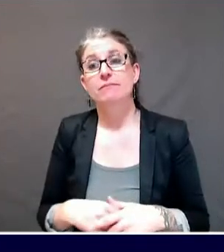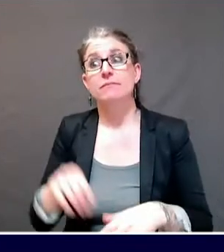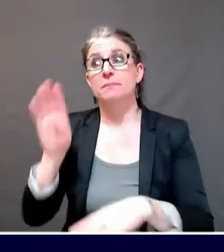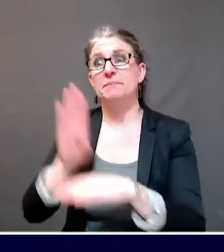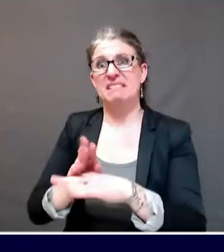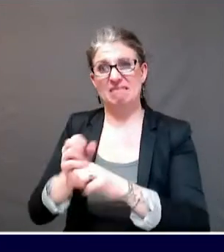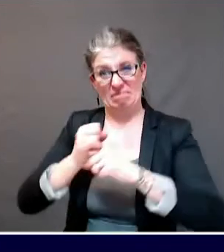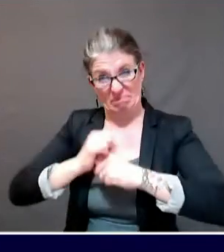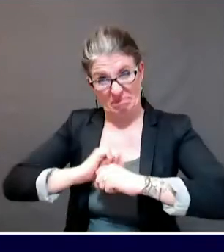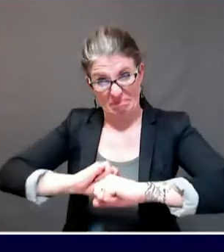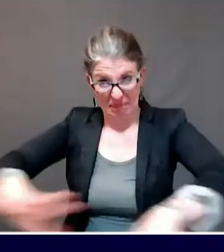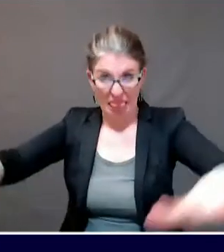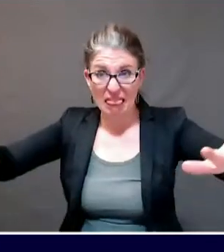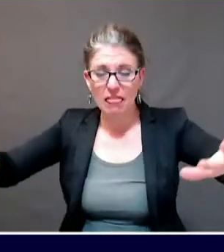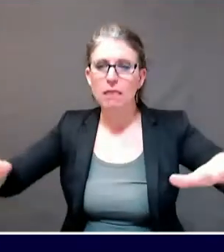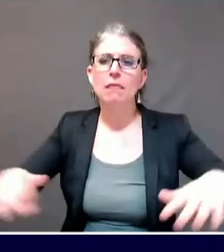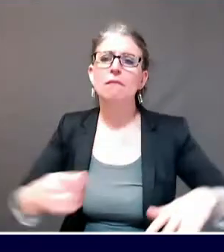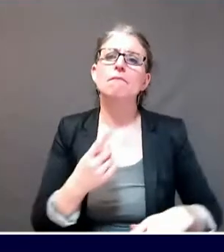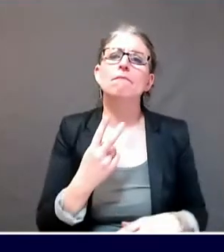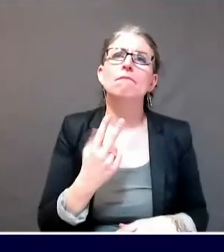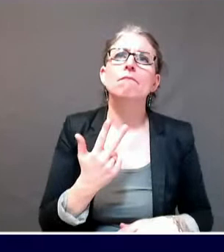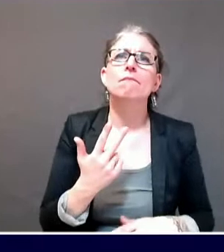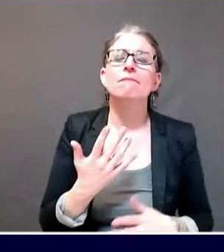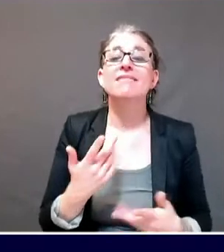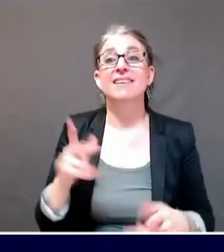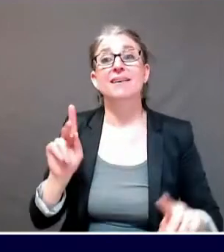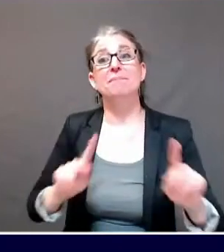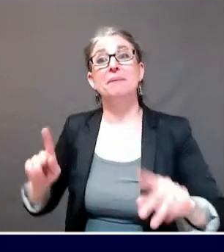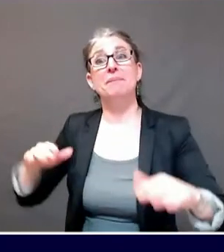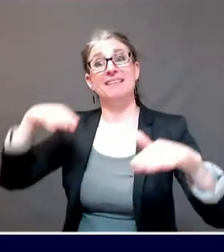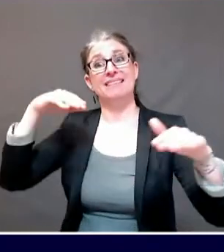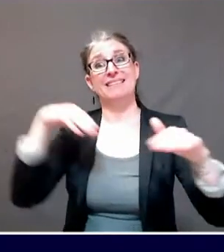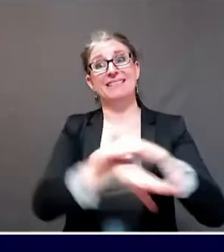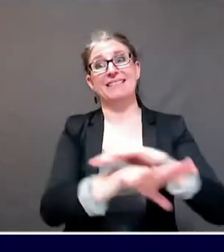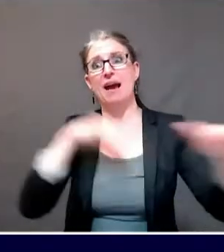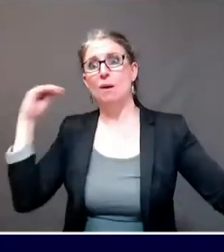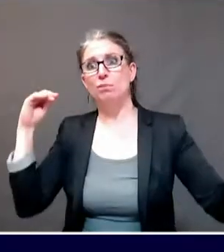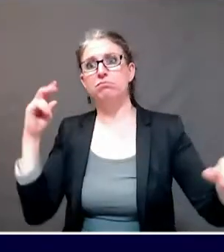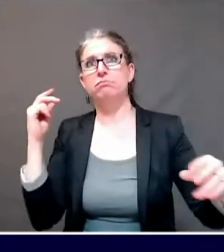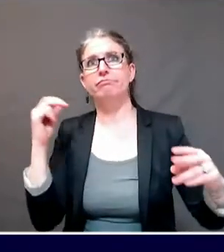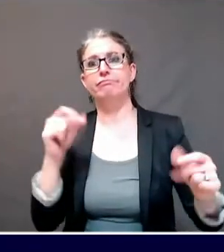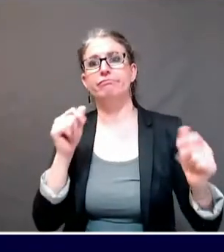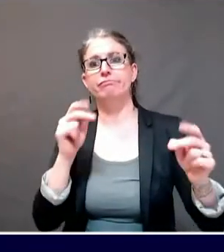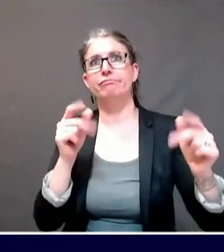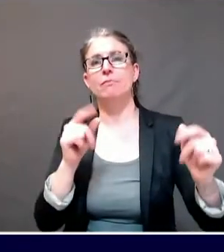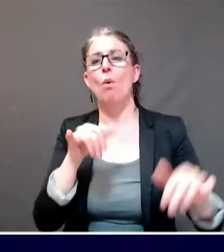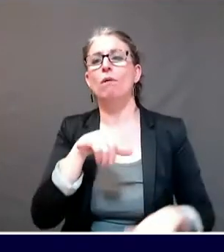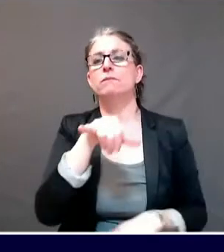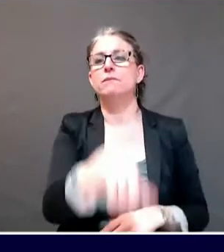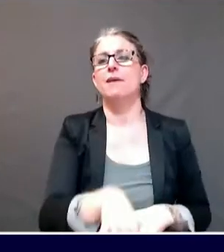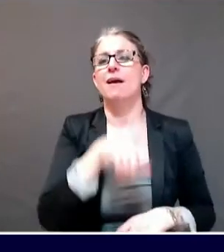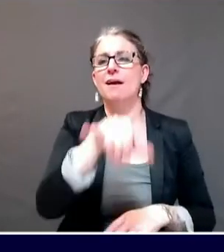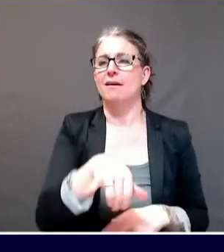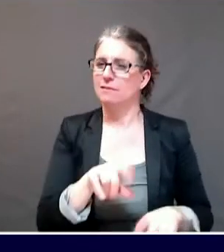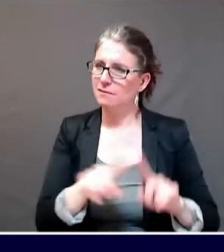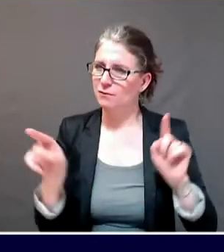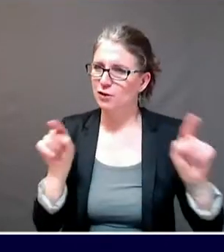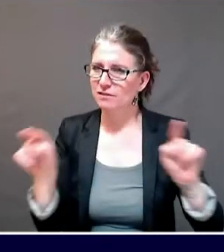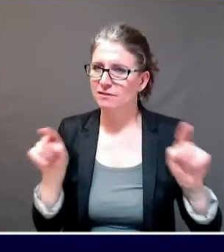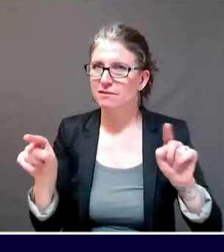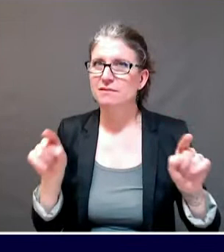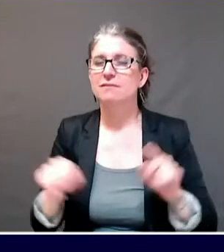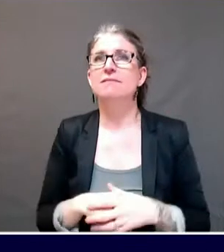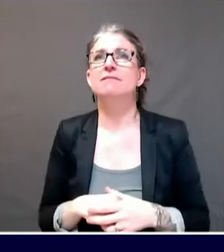do. Generally speaking, if folks are wearing face coverings, as they should, and are maintaining physical distancing,